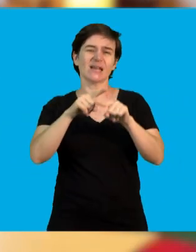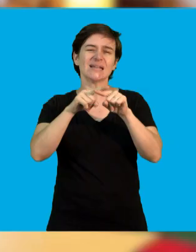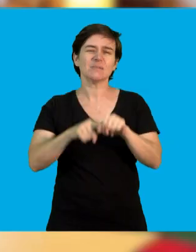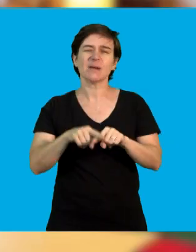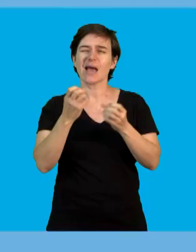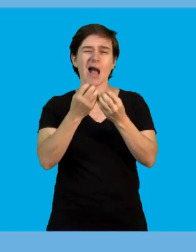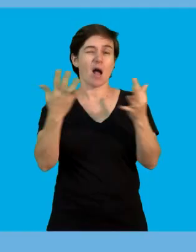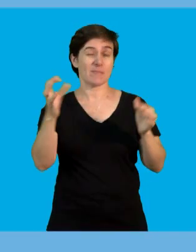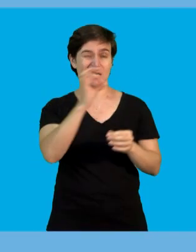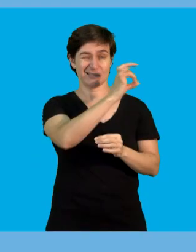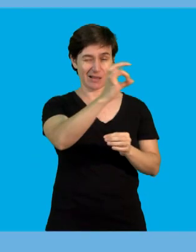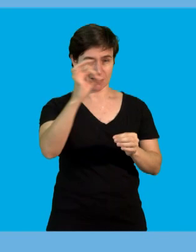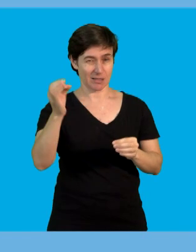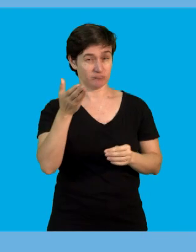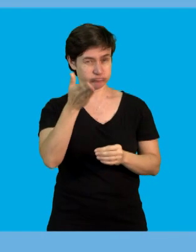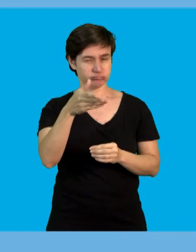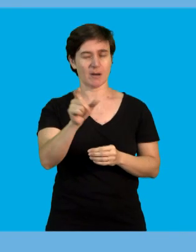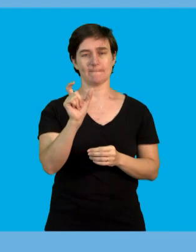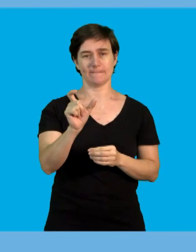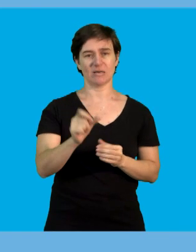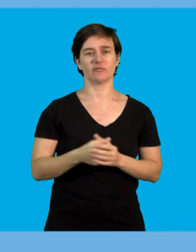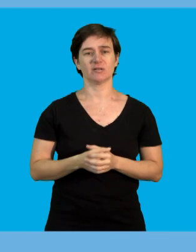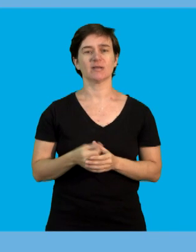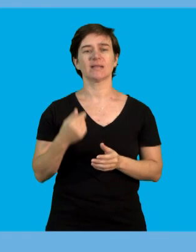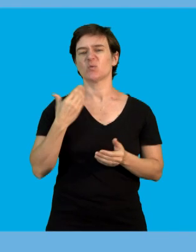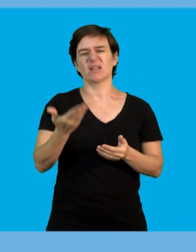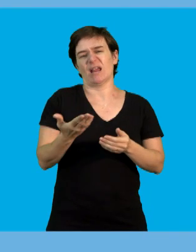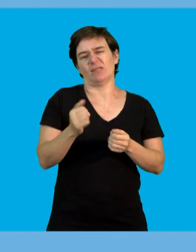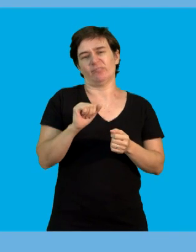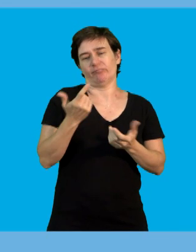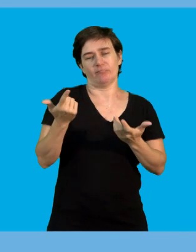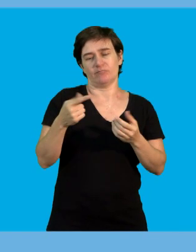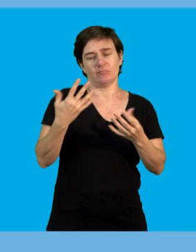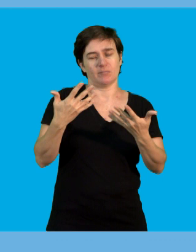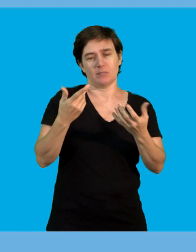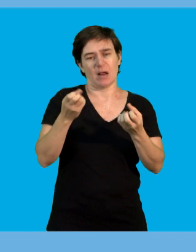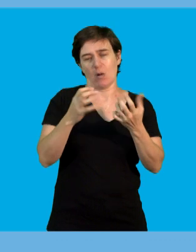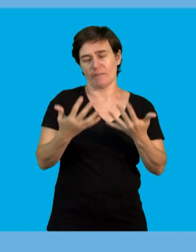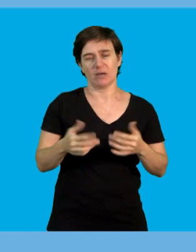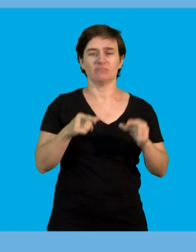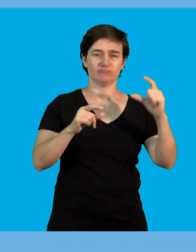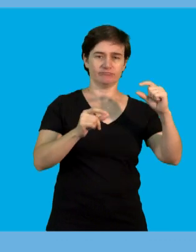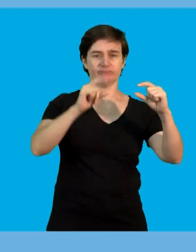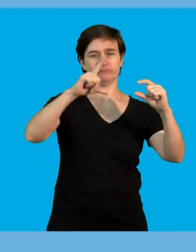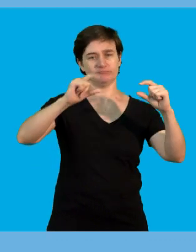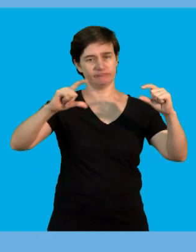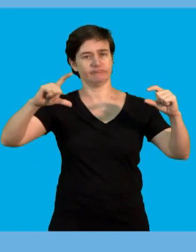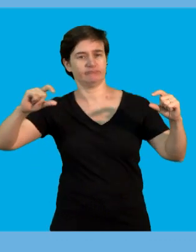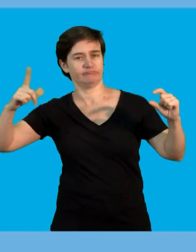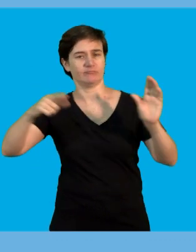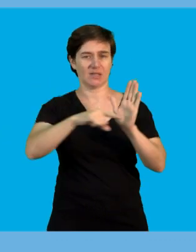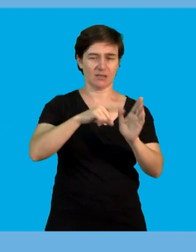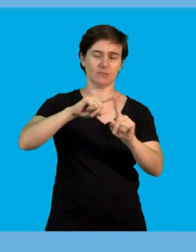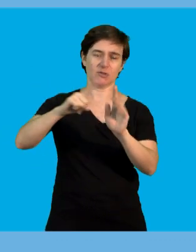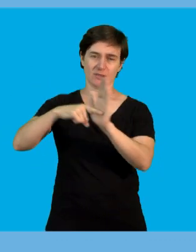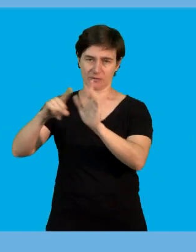depending on the number of cells that we have in a circuit, we can now connect as many as we want, but then in that particular order. That negative